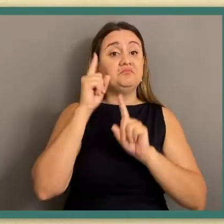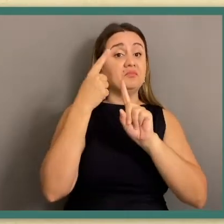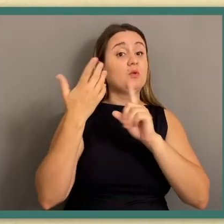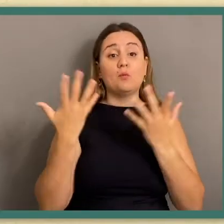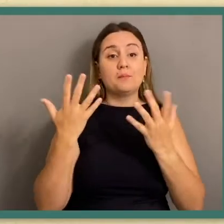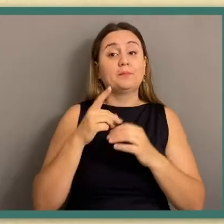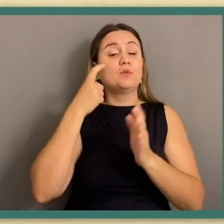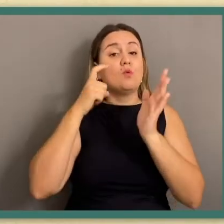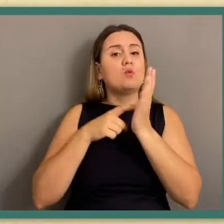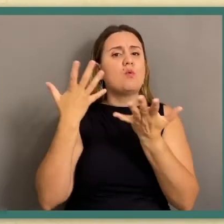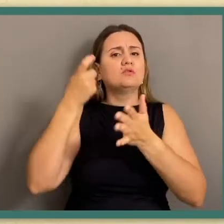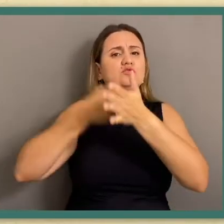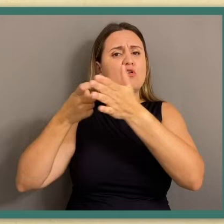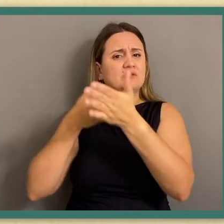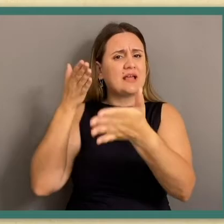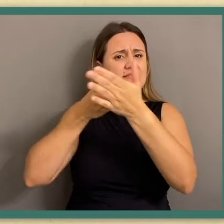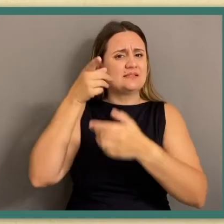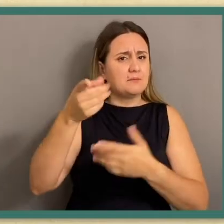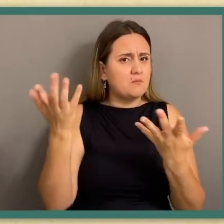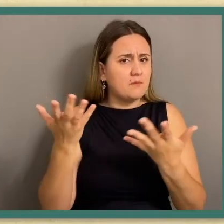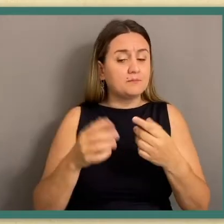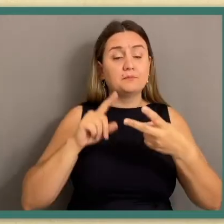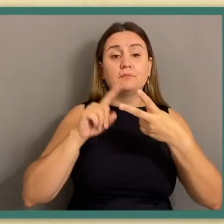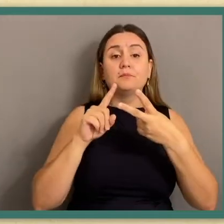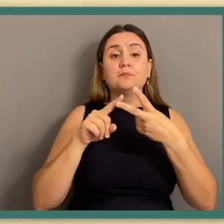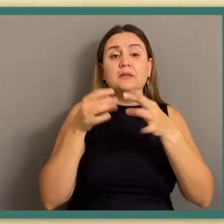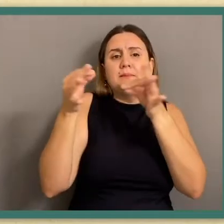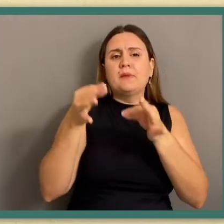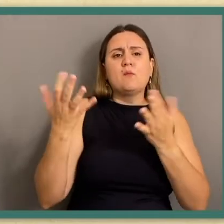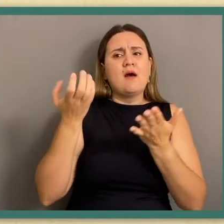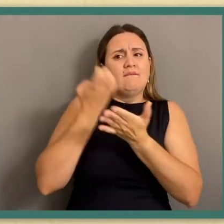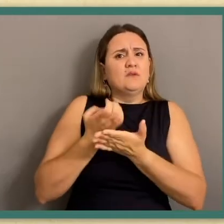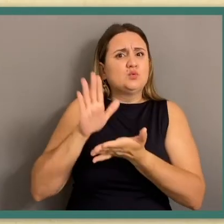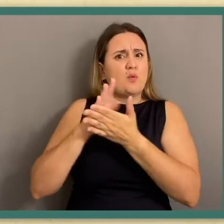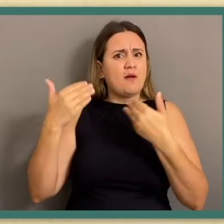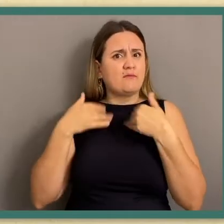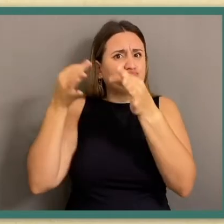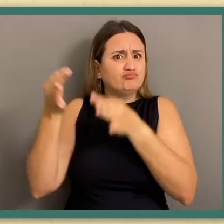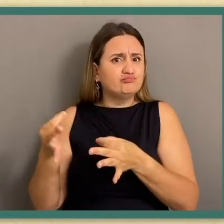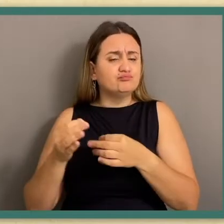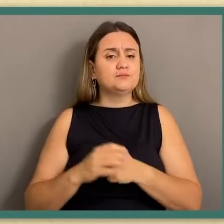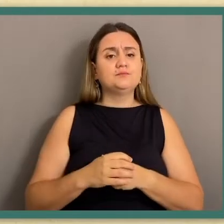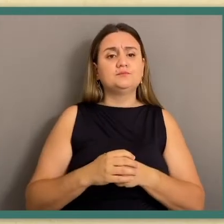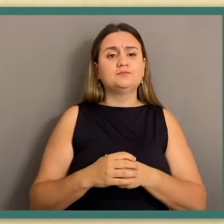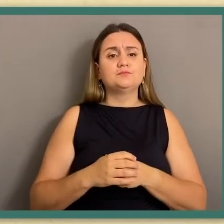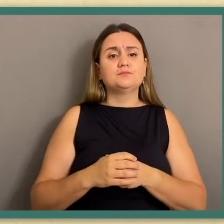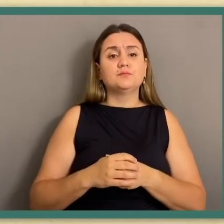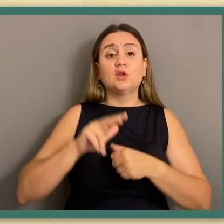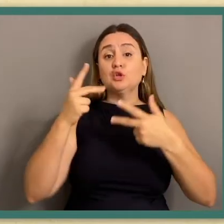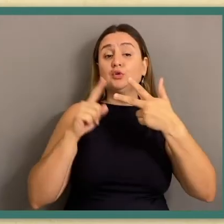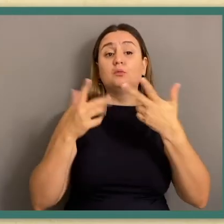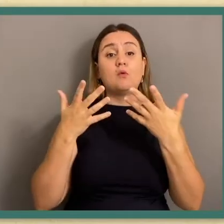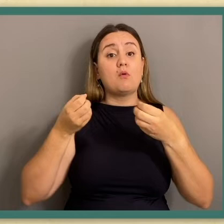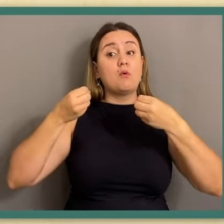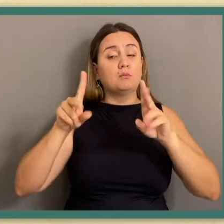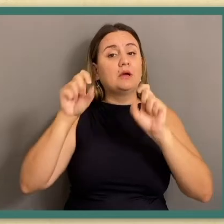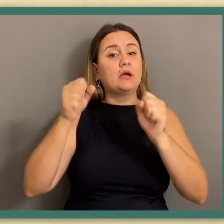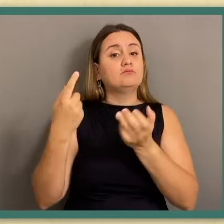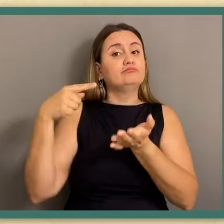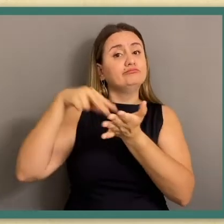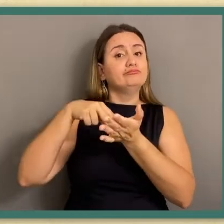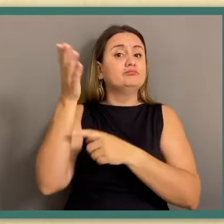1. Notice of the charges against them. 2. An explanation of the evidence the school has. And 3.